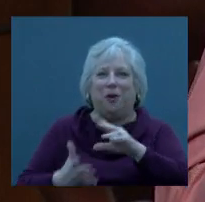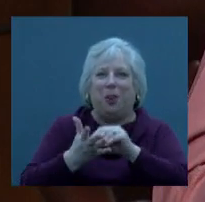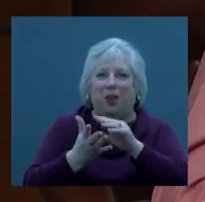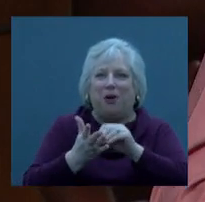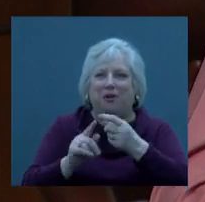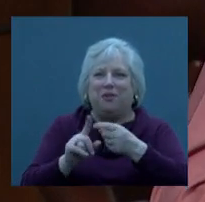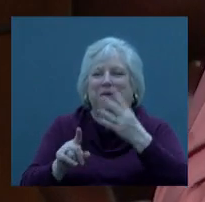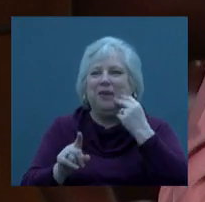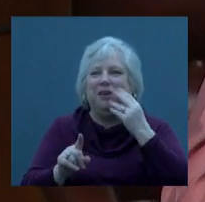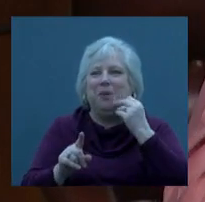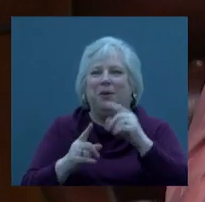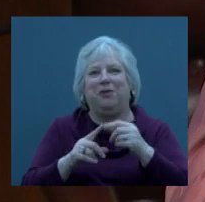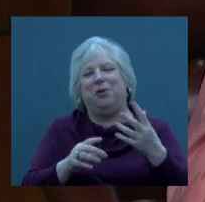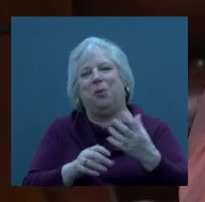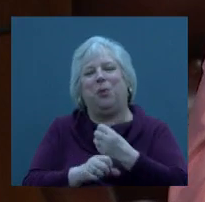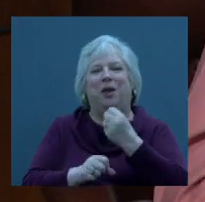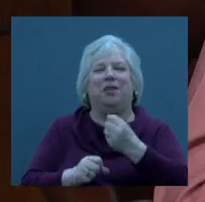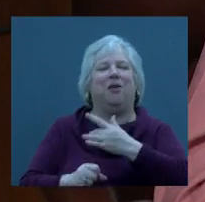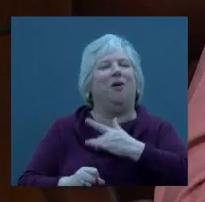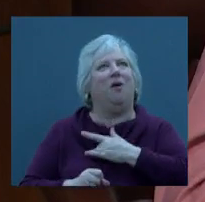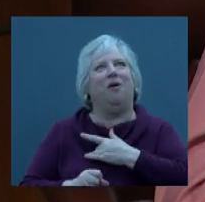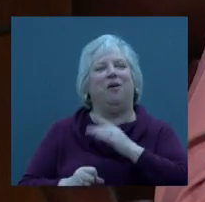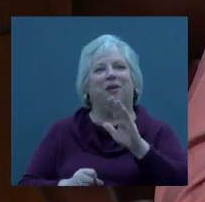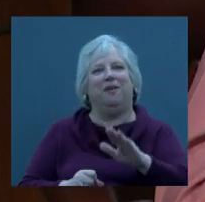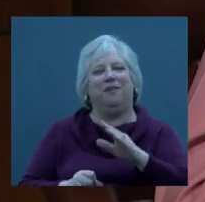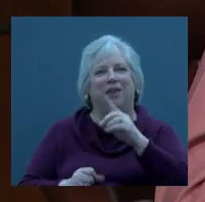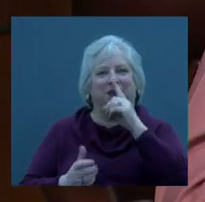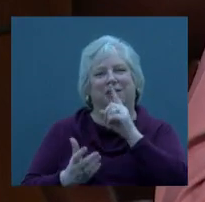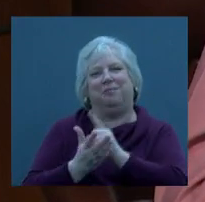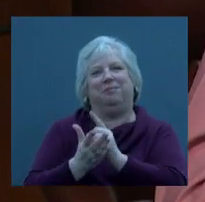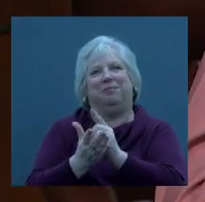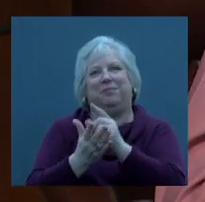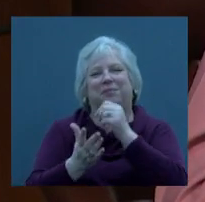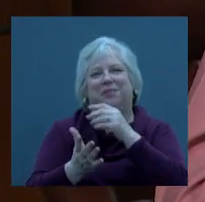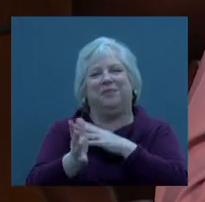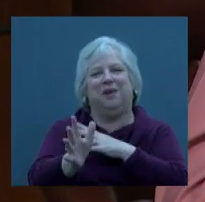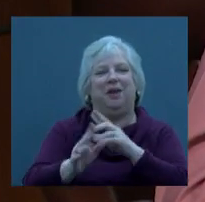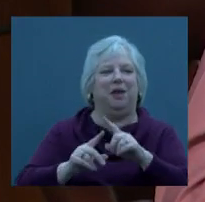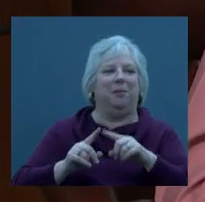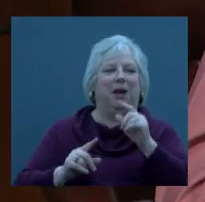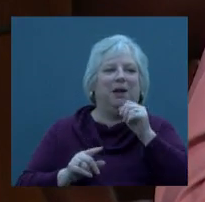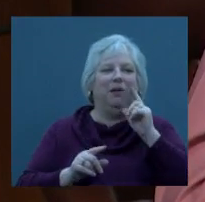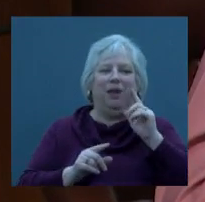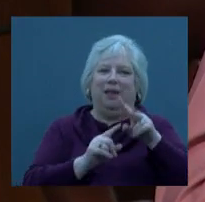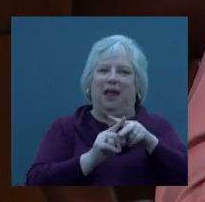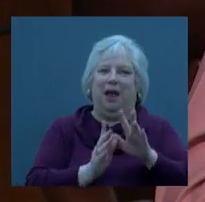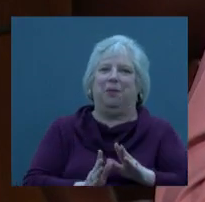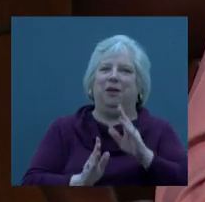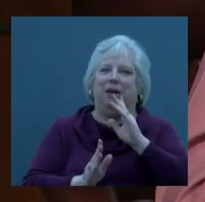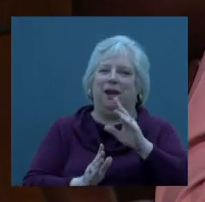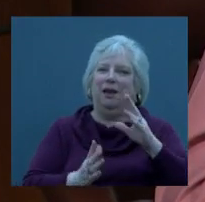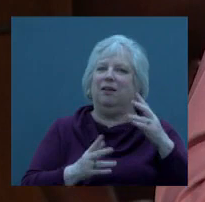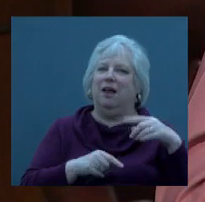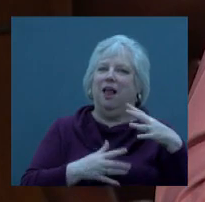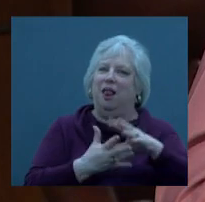heart of his romantic interest, I don't think the applicant has learned and is going to get his girl on this.